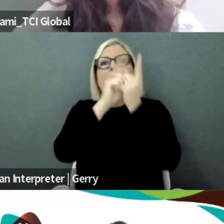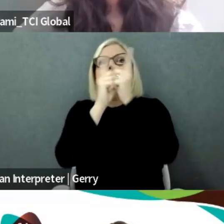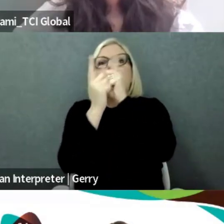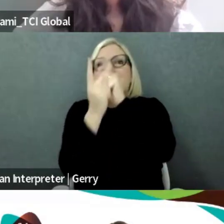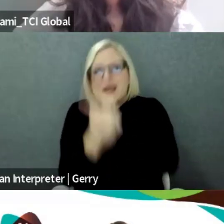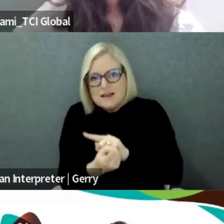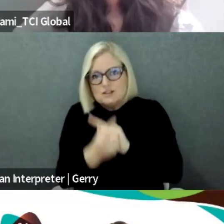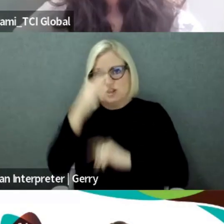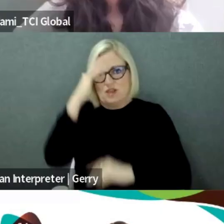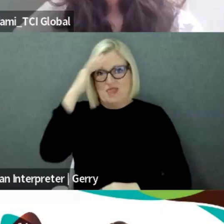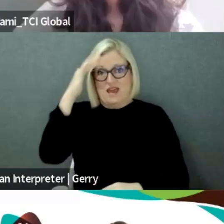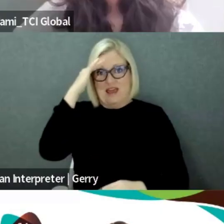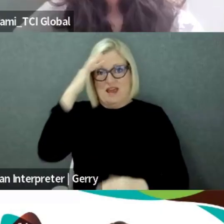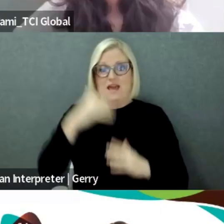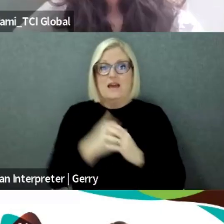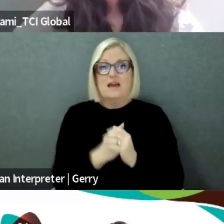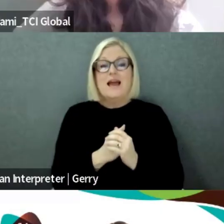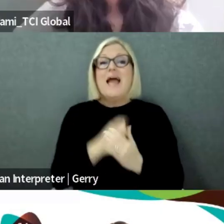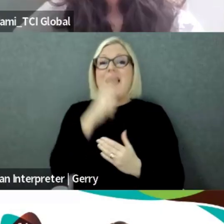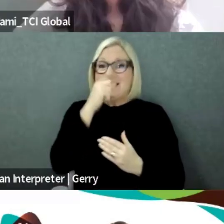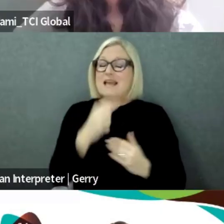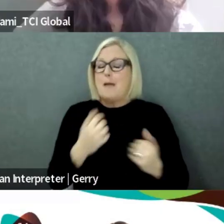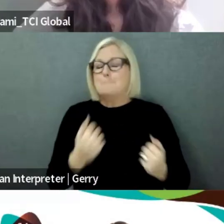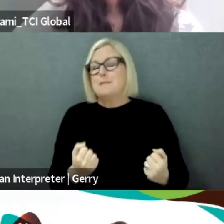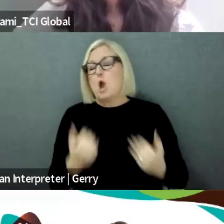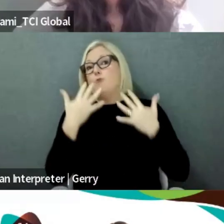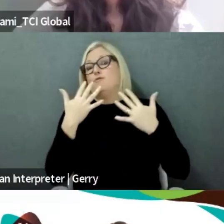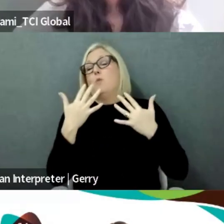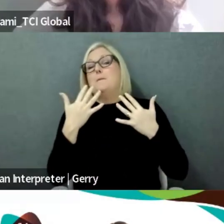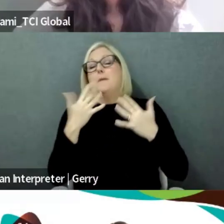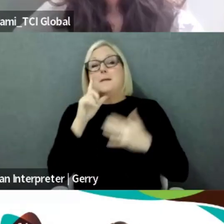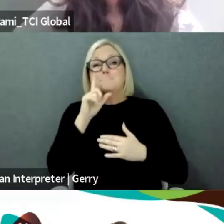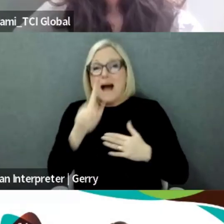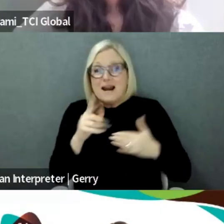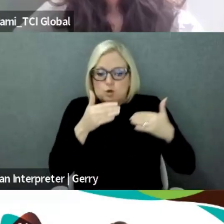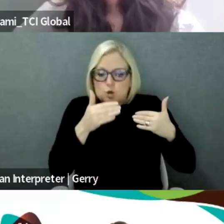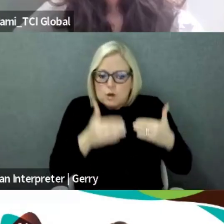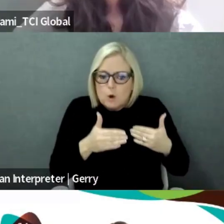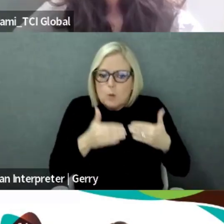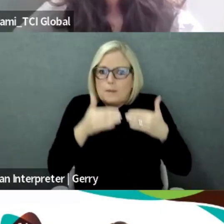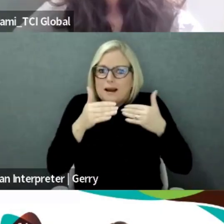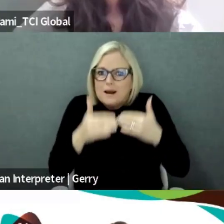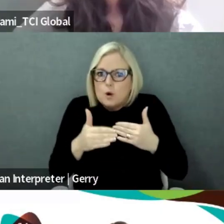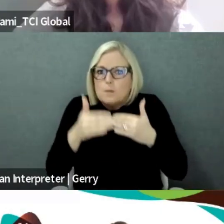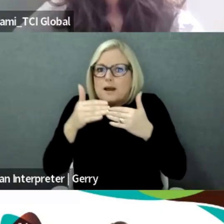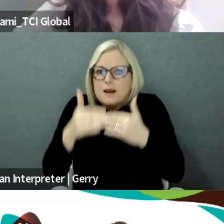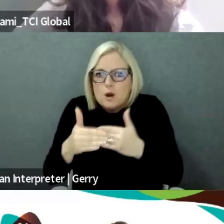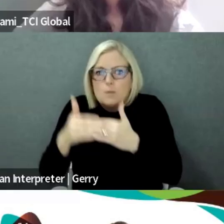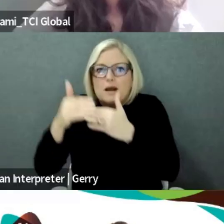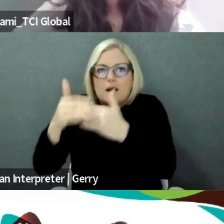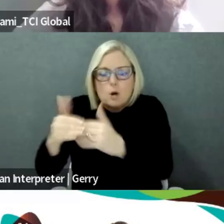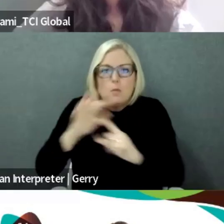overwhelming, but it can be phased. It can start with policy dialogue and stopping new